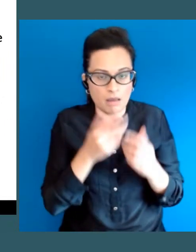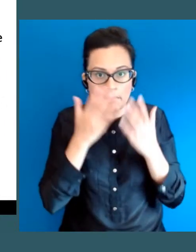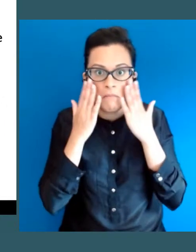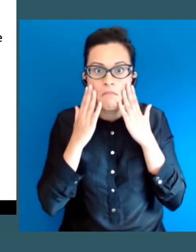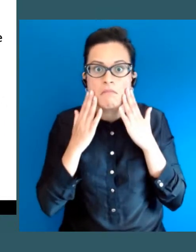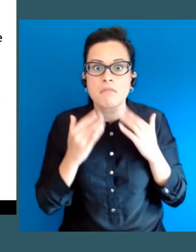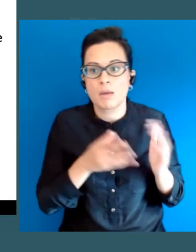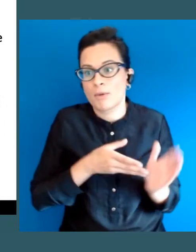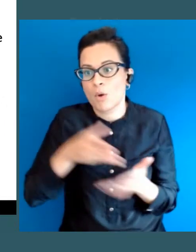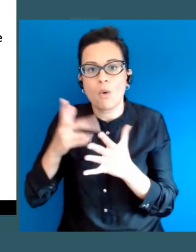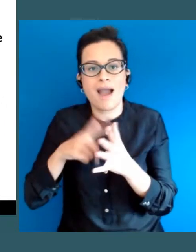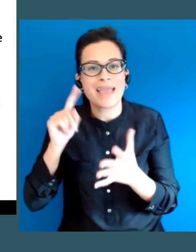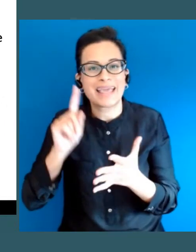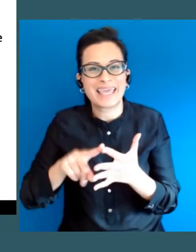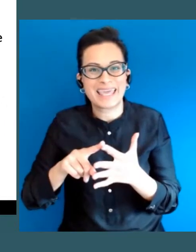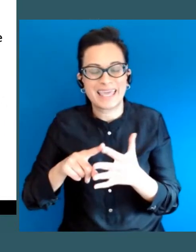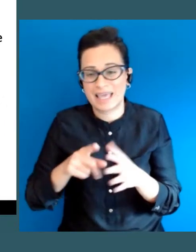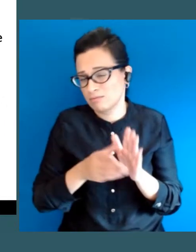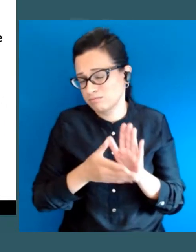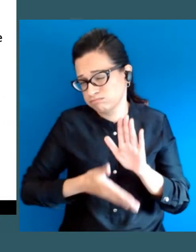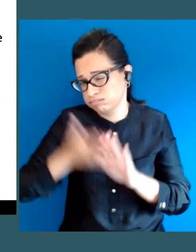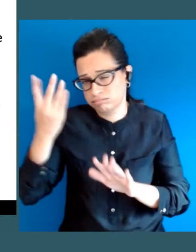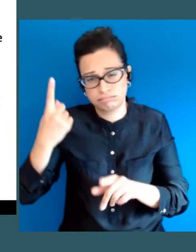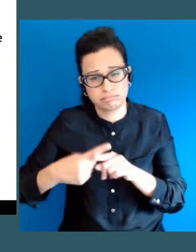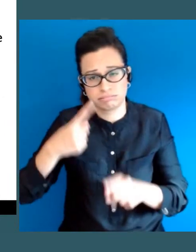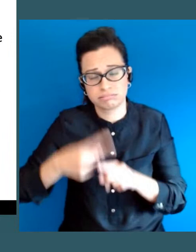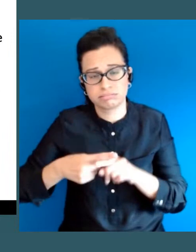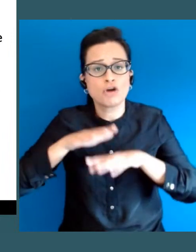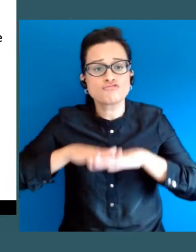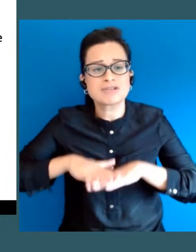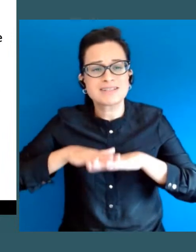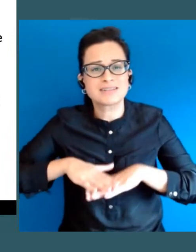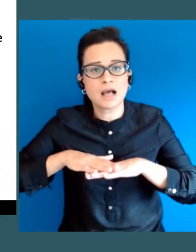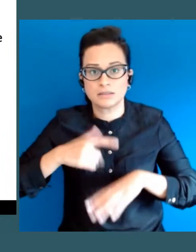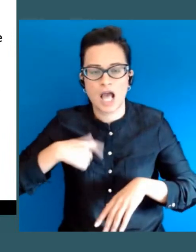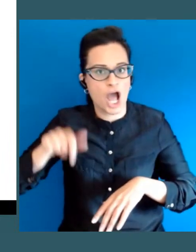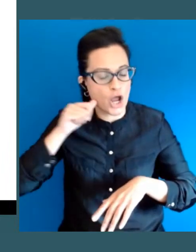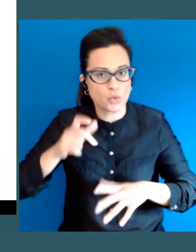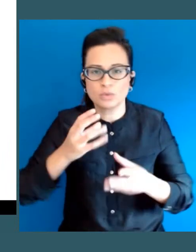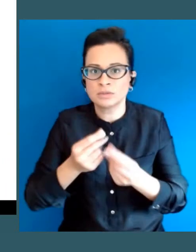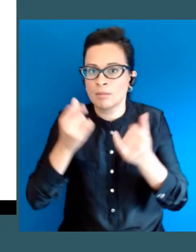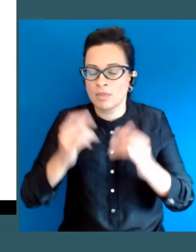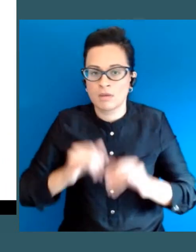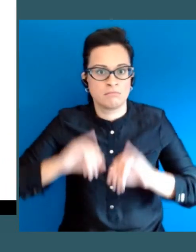him there, they took him straight to resus, and I immediately realised that something was very, very wrong.